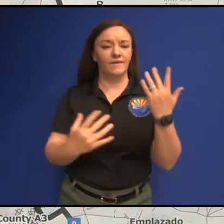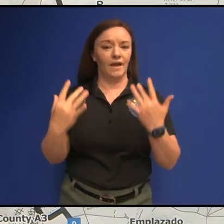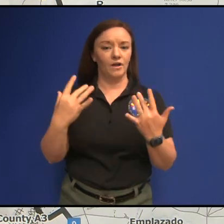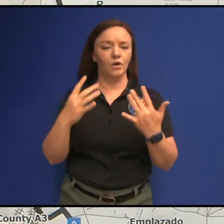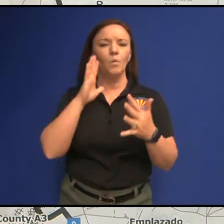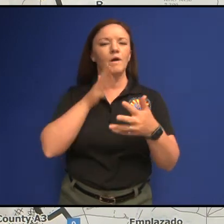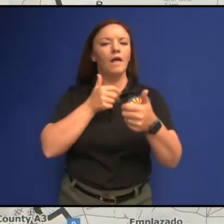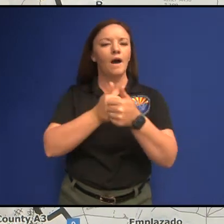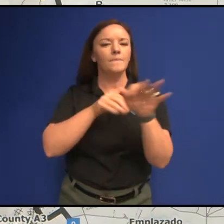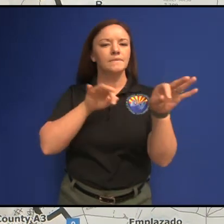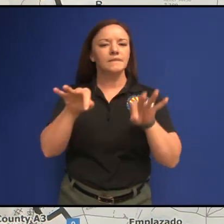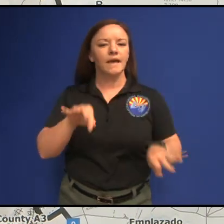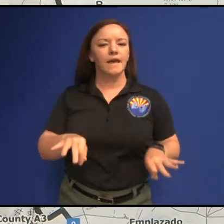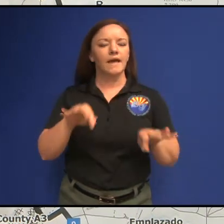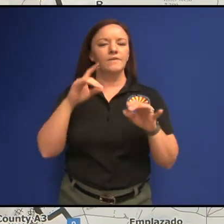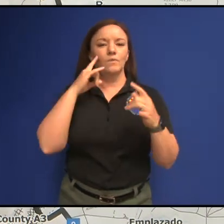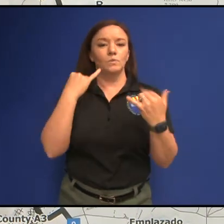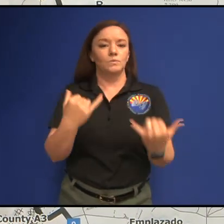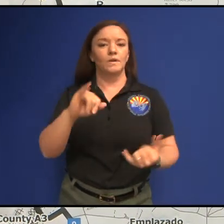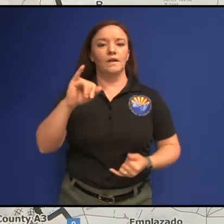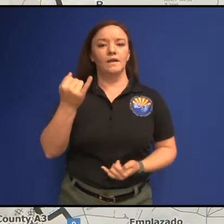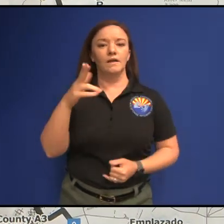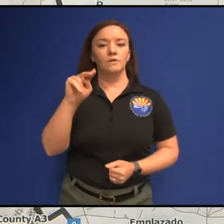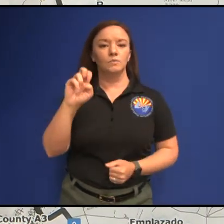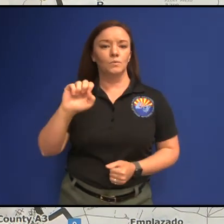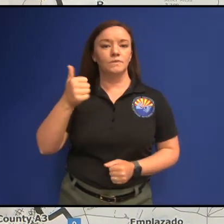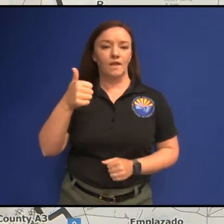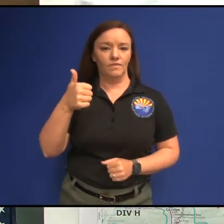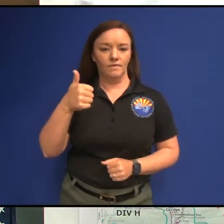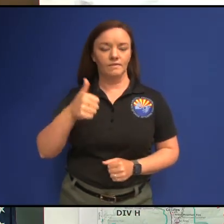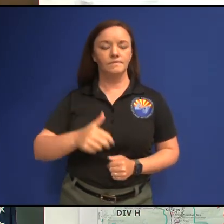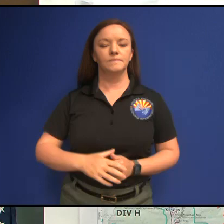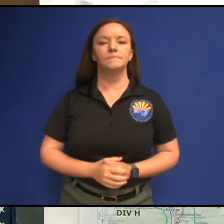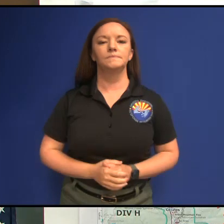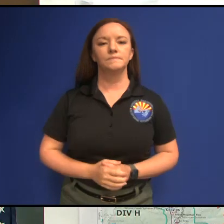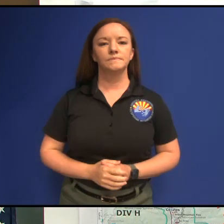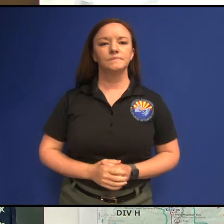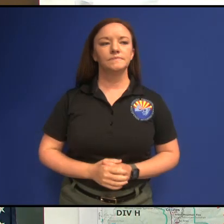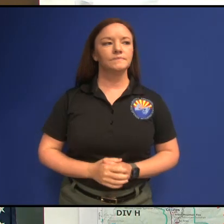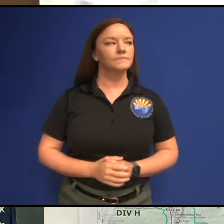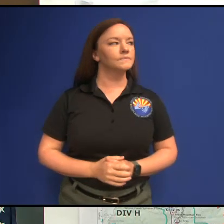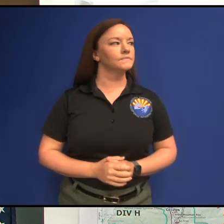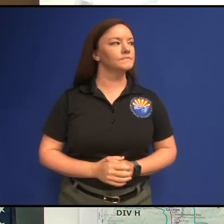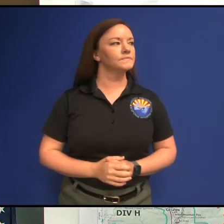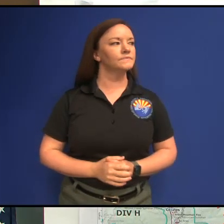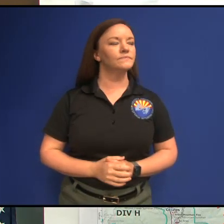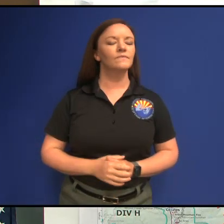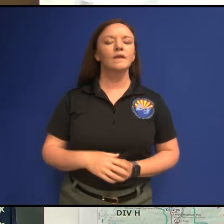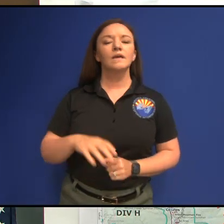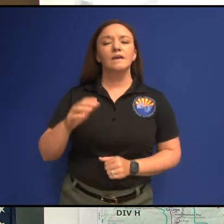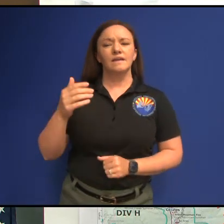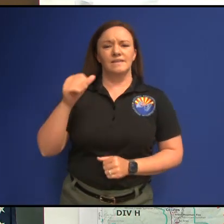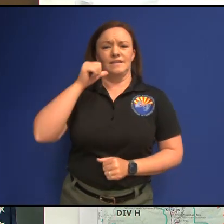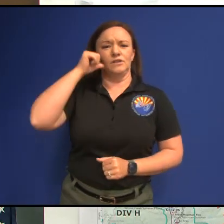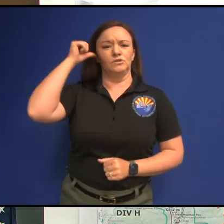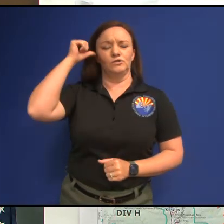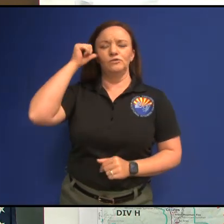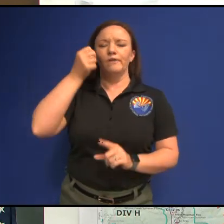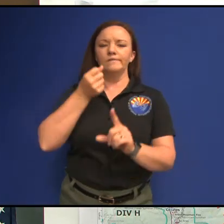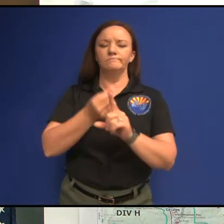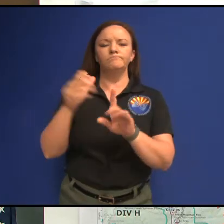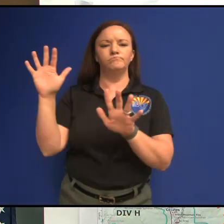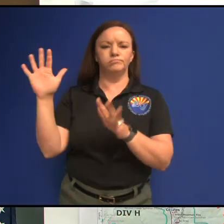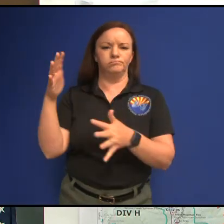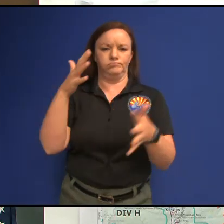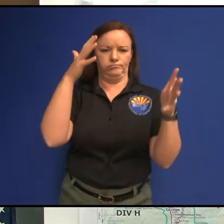10th. Want to start over here, just some information for folks. So we had a lot of wind out on the fire yesterday, and